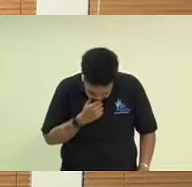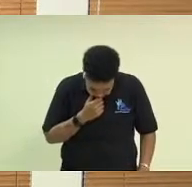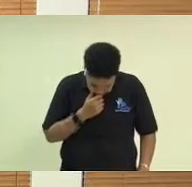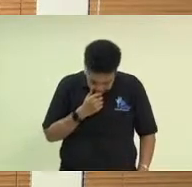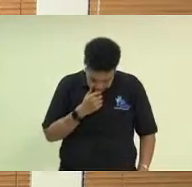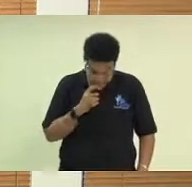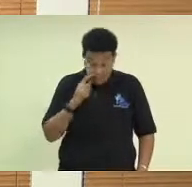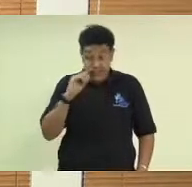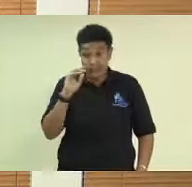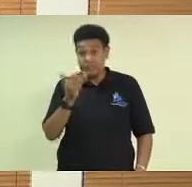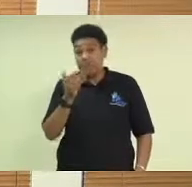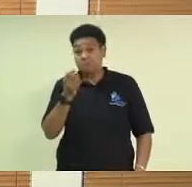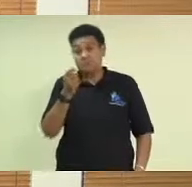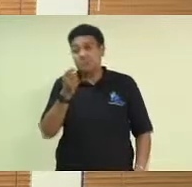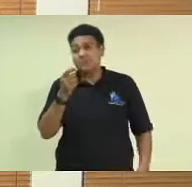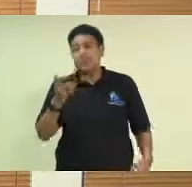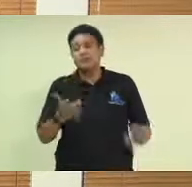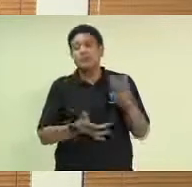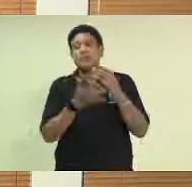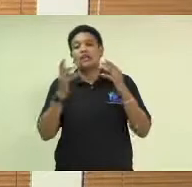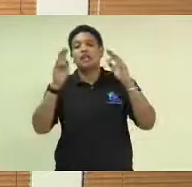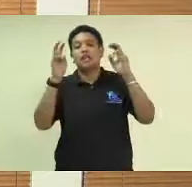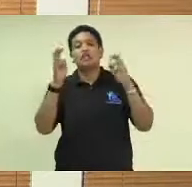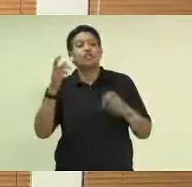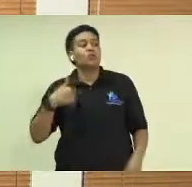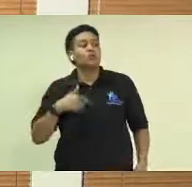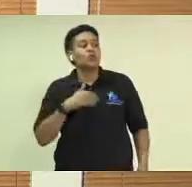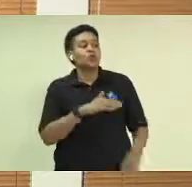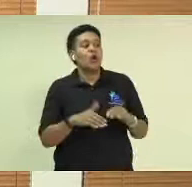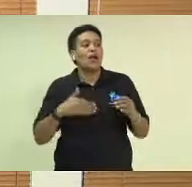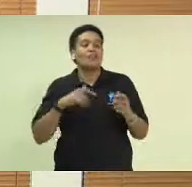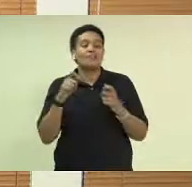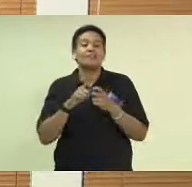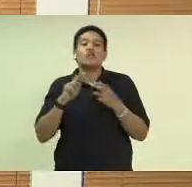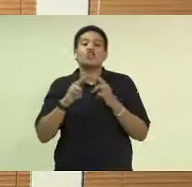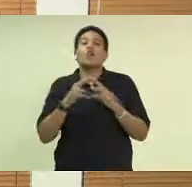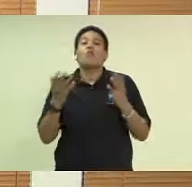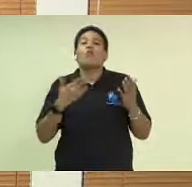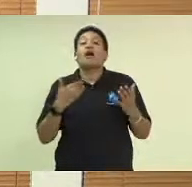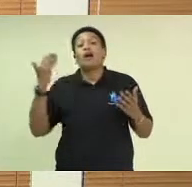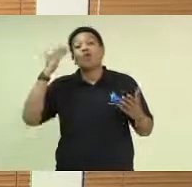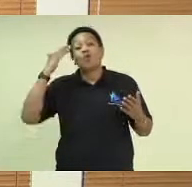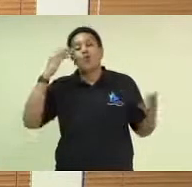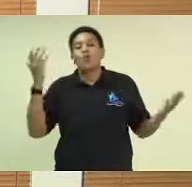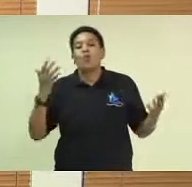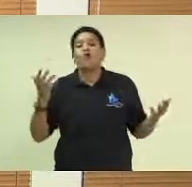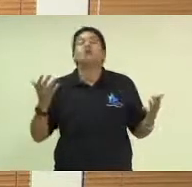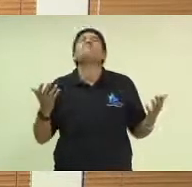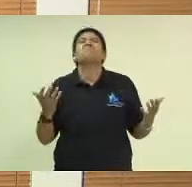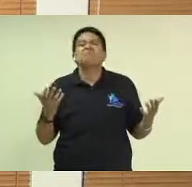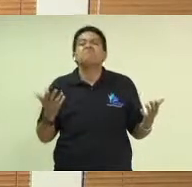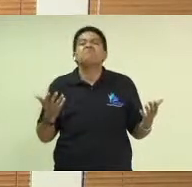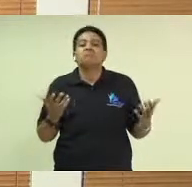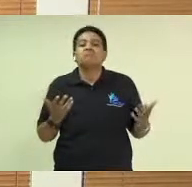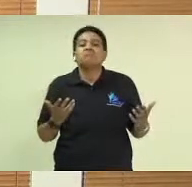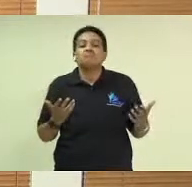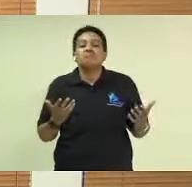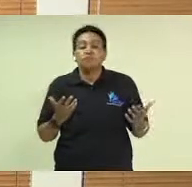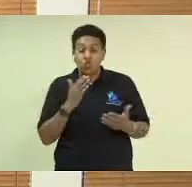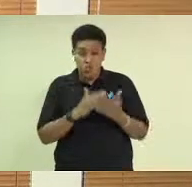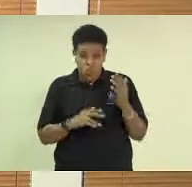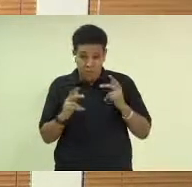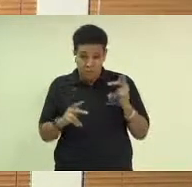There seems to be there's a technical issue. We don't have the numbers, but what I do know is that there are